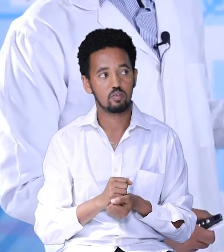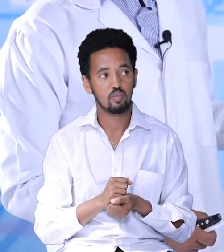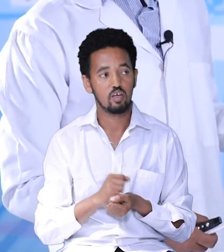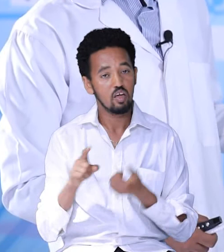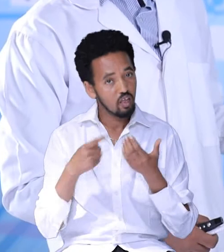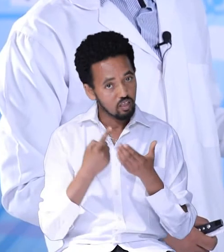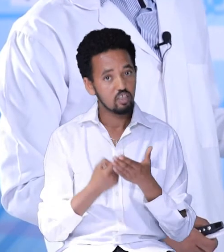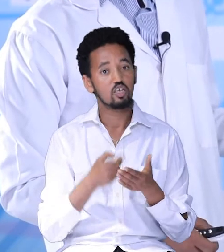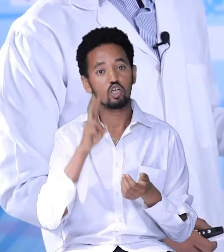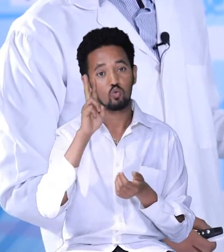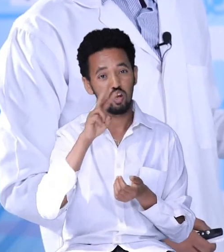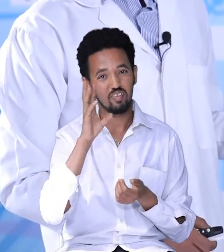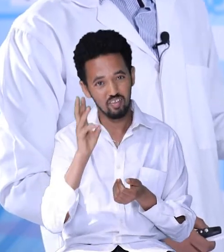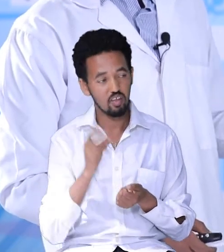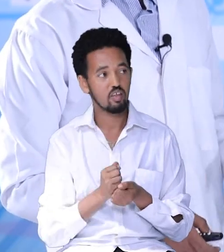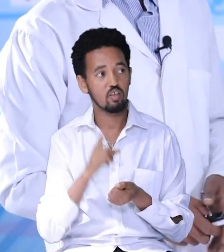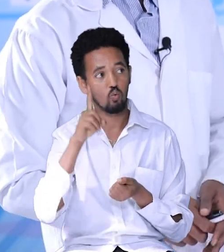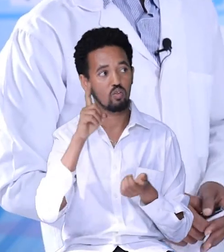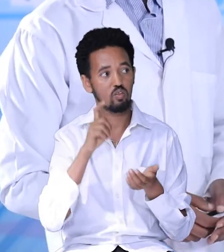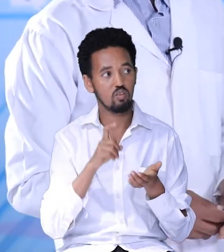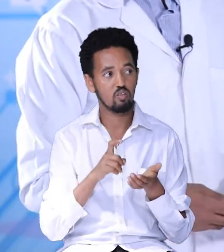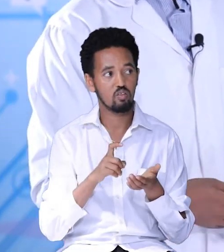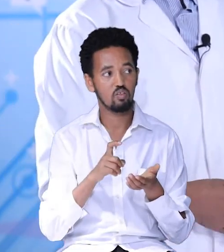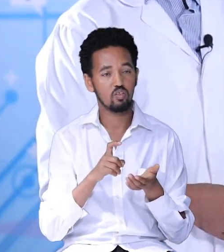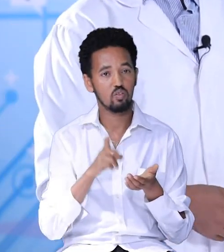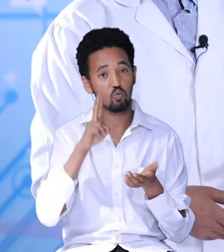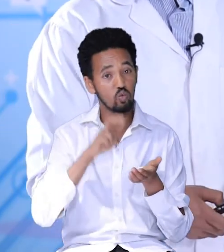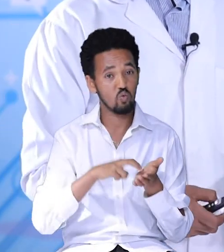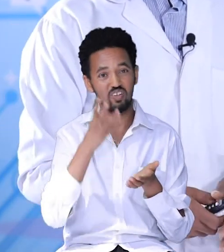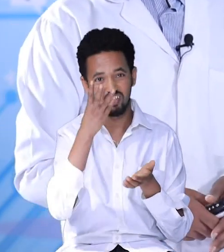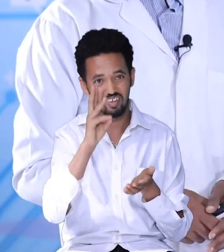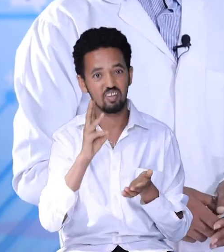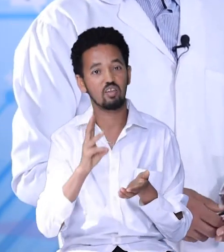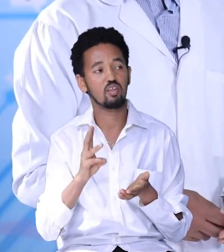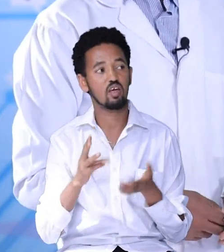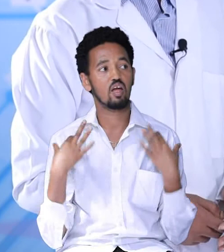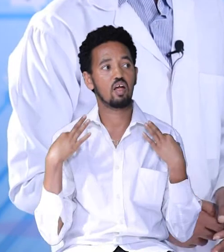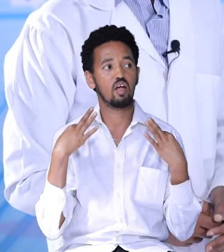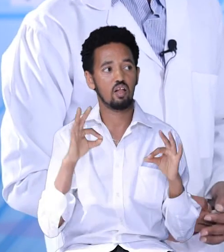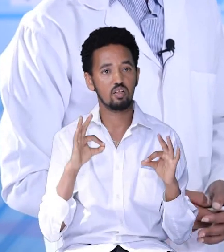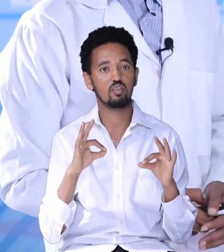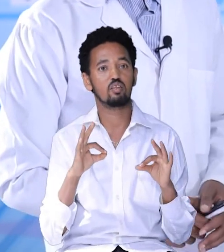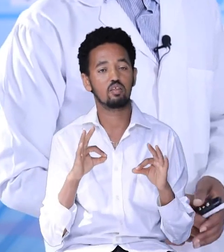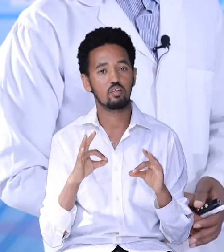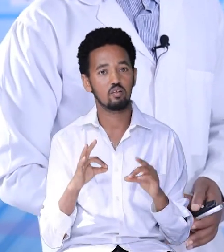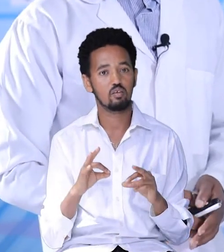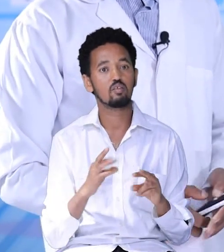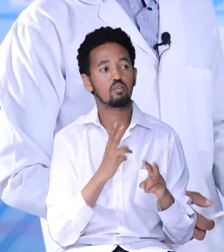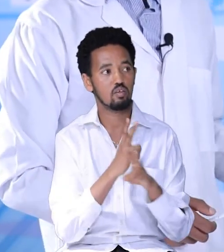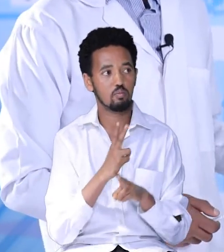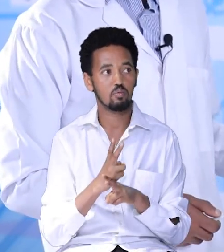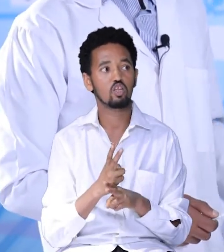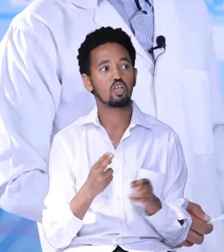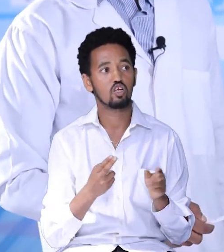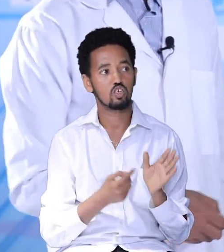According to the 2060 or 2016 Demographic and Health Survey results showed